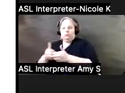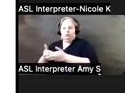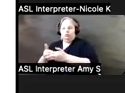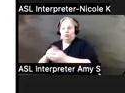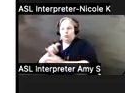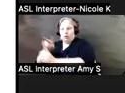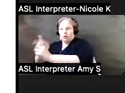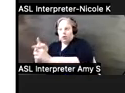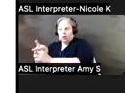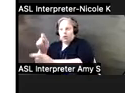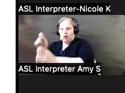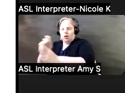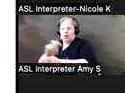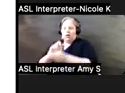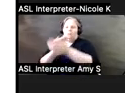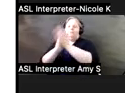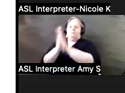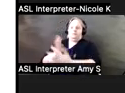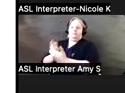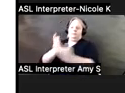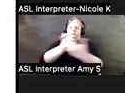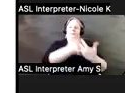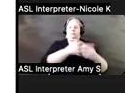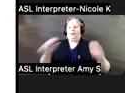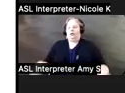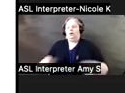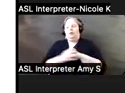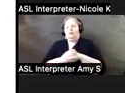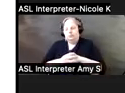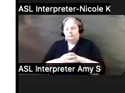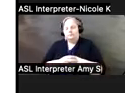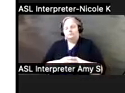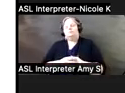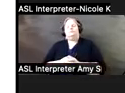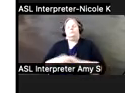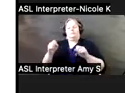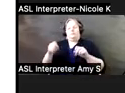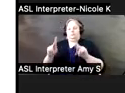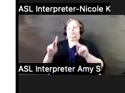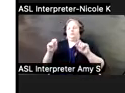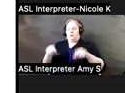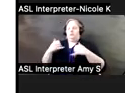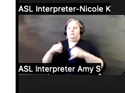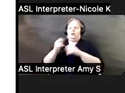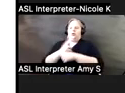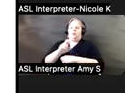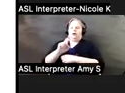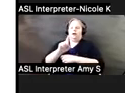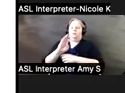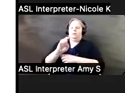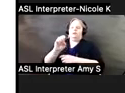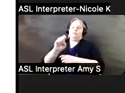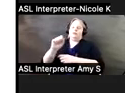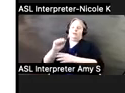Xbox adaptive controller into these adapters, and that allows me to play using my Xbox adaptive controller on